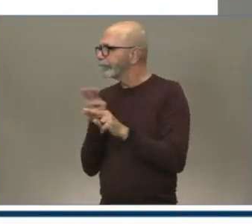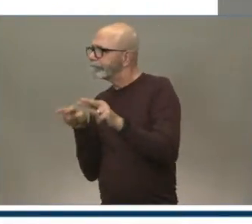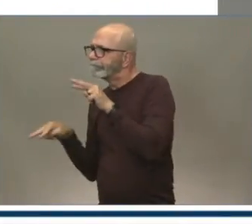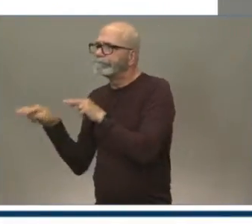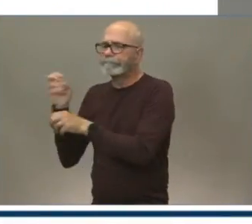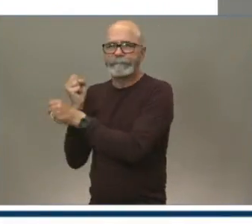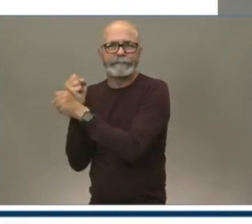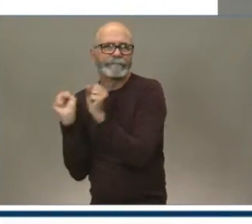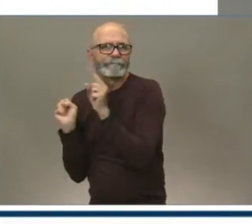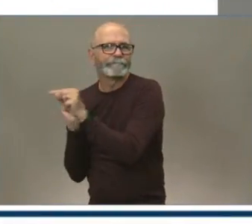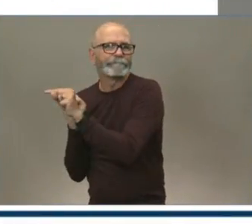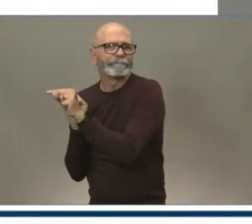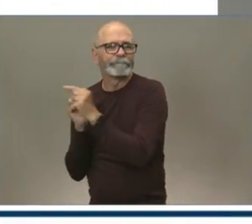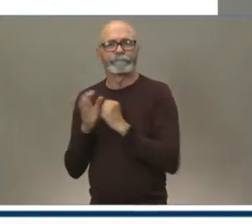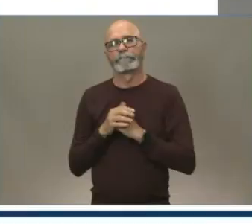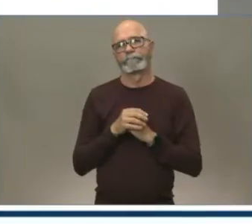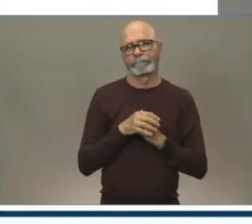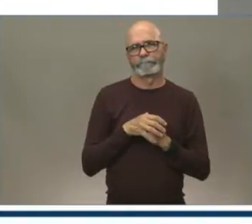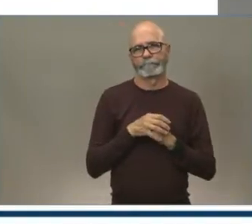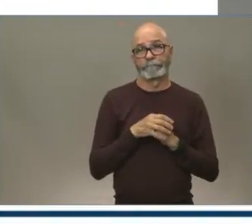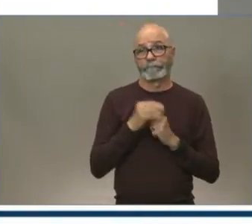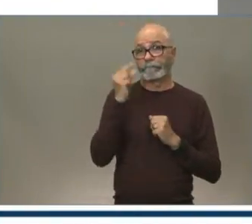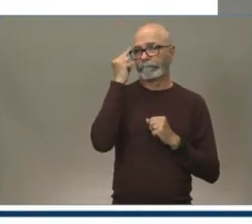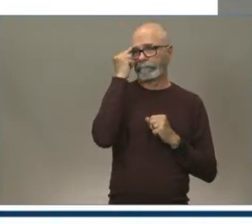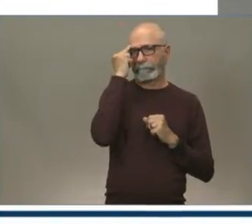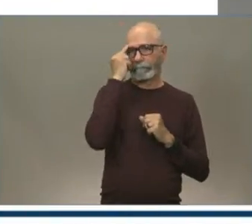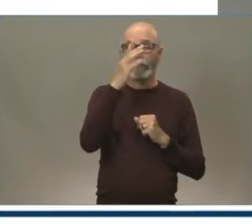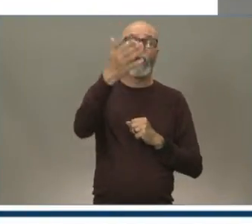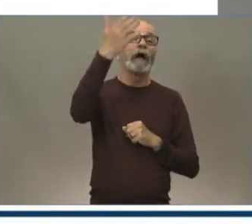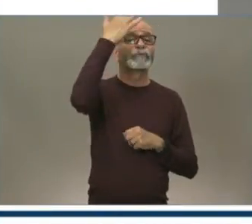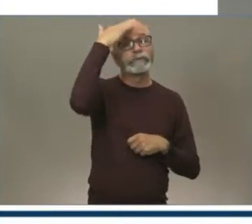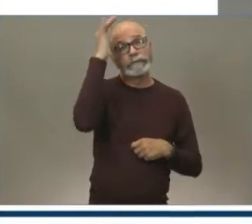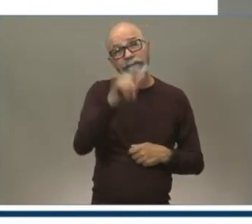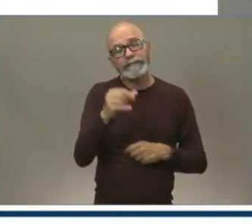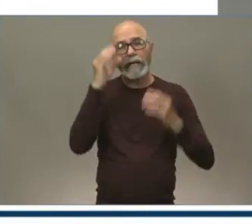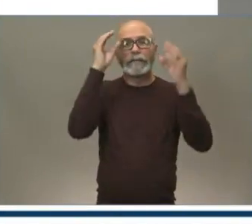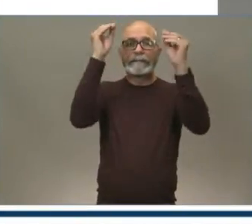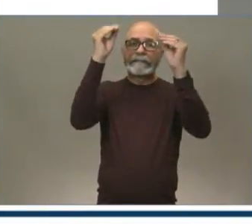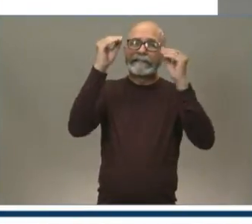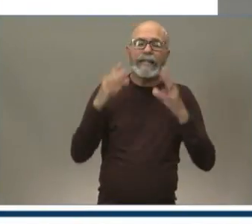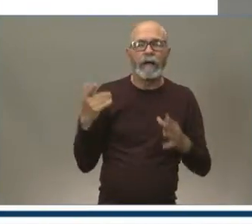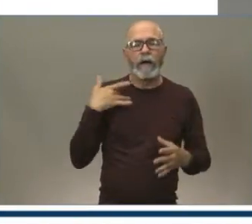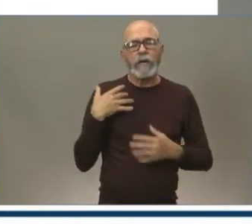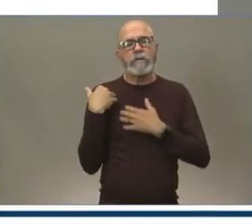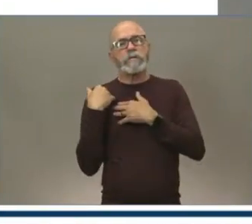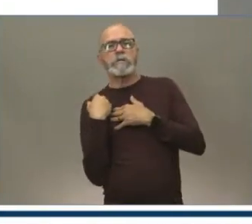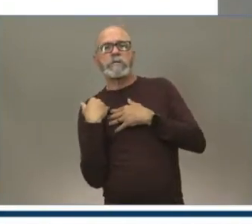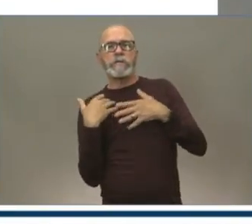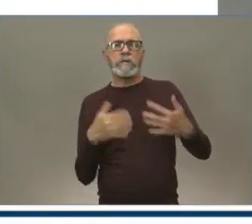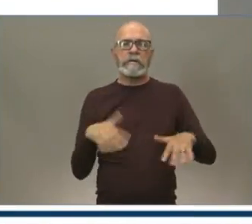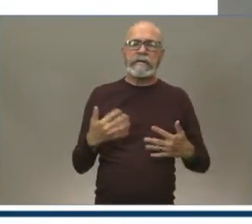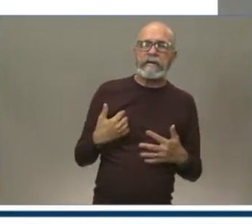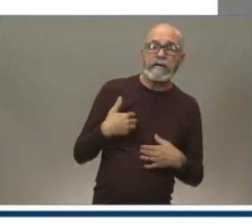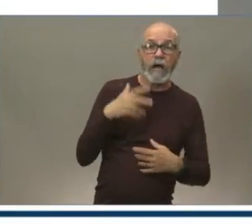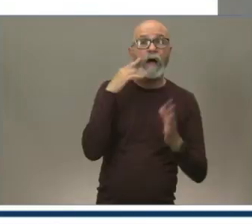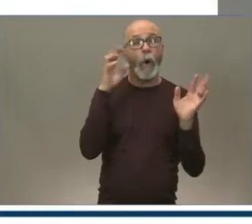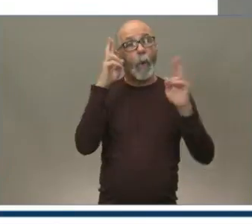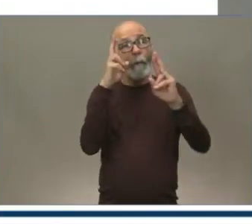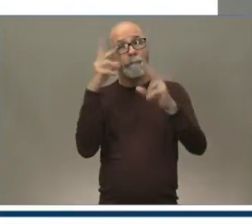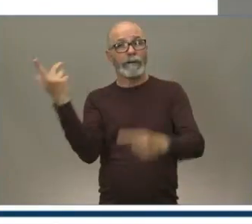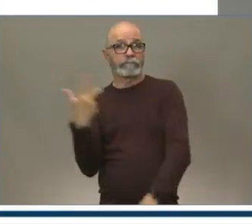We certainly have heard from teachers. The reality is that we're now offering a vaccine for 55